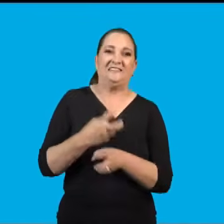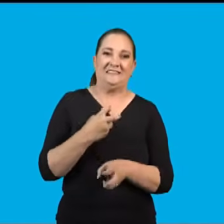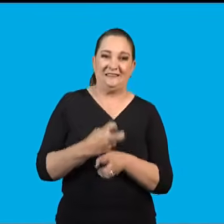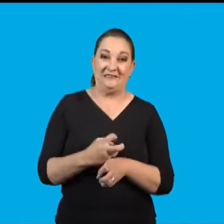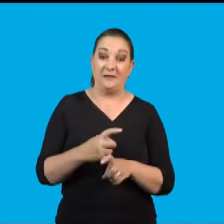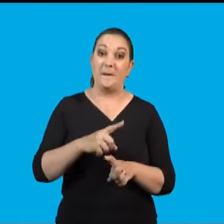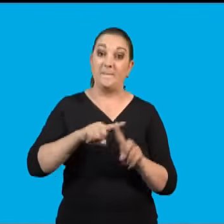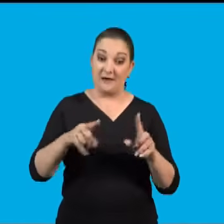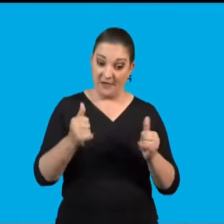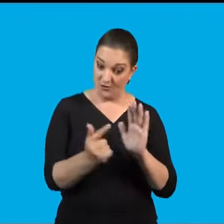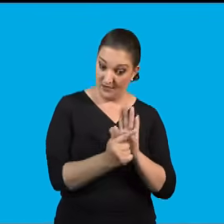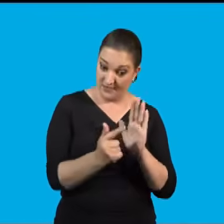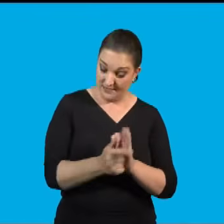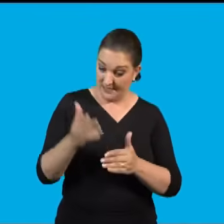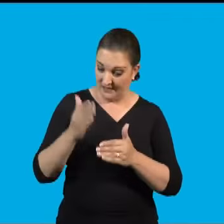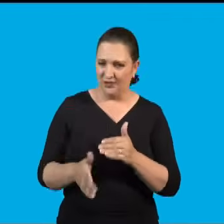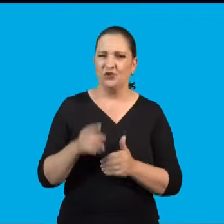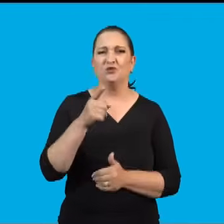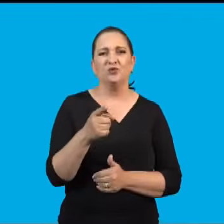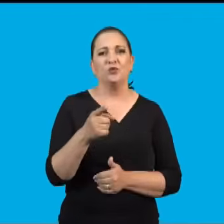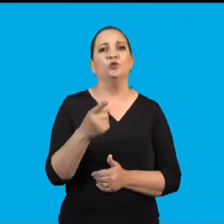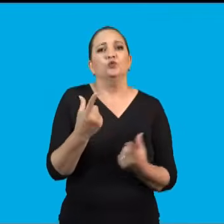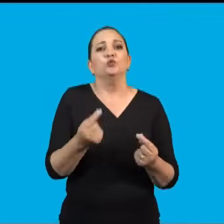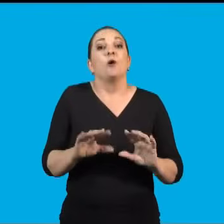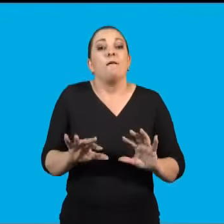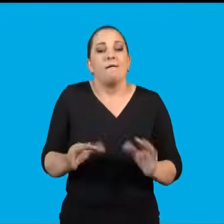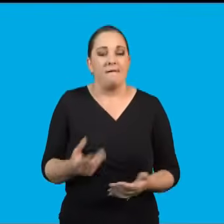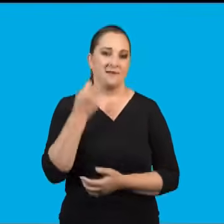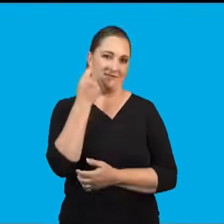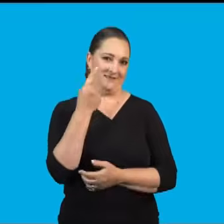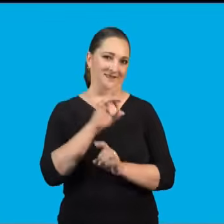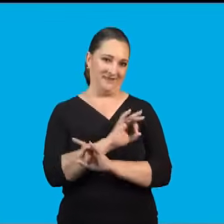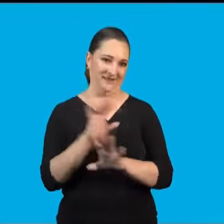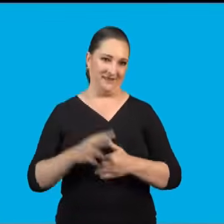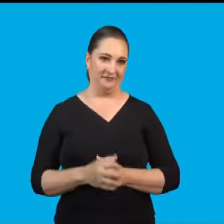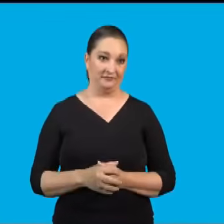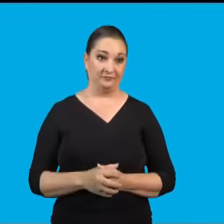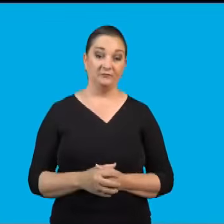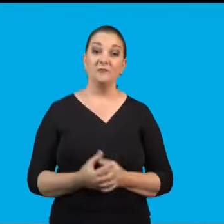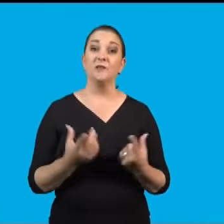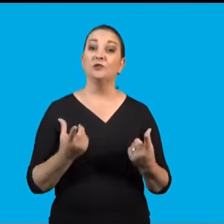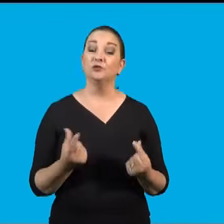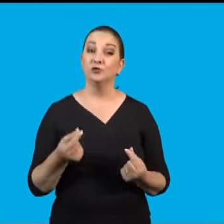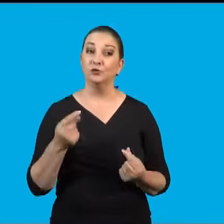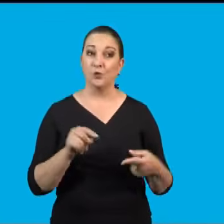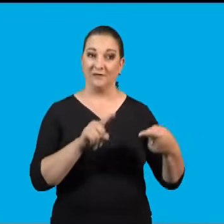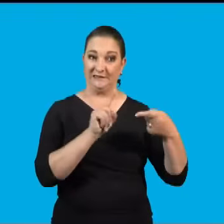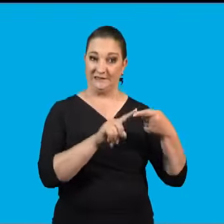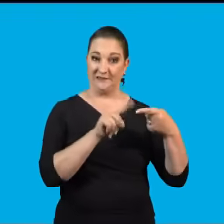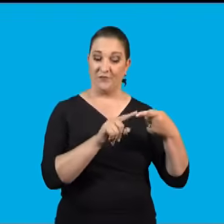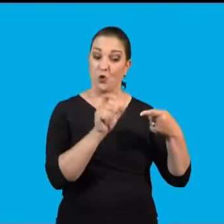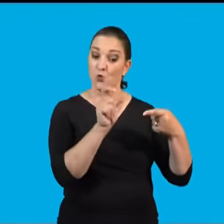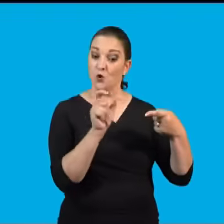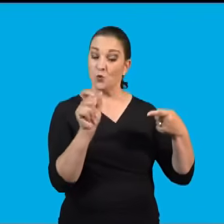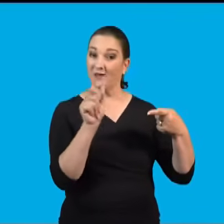sources. So it's very important that by the end of this lesson, you know how to do that. Now, what you need to do